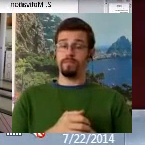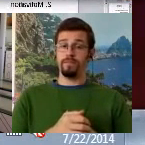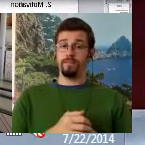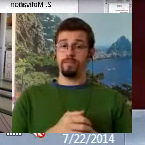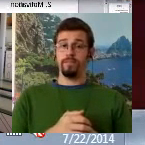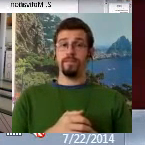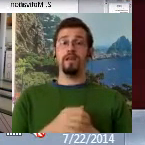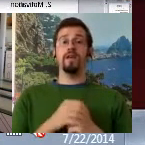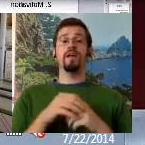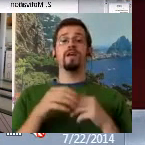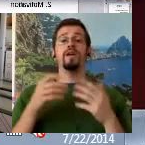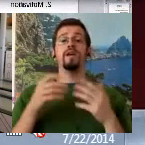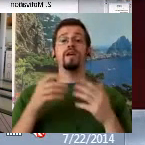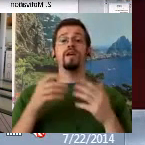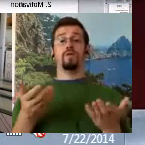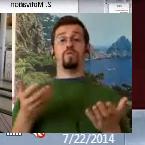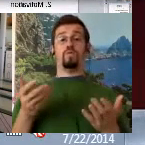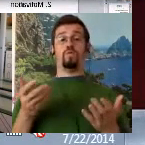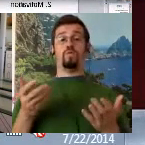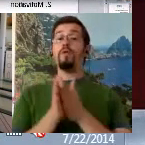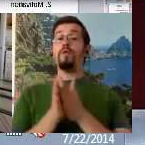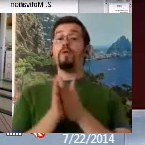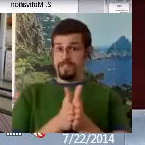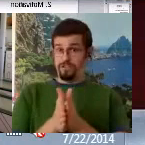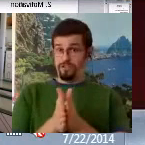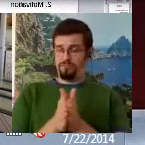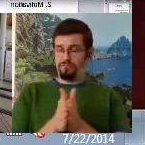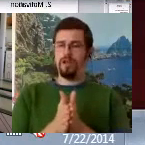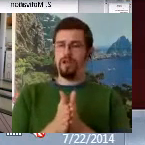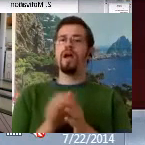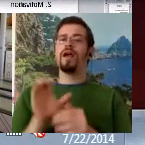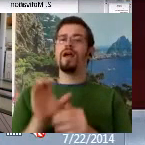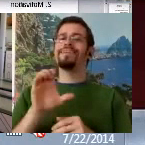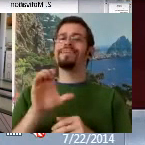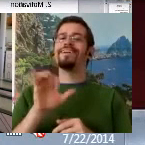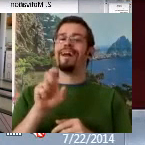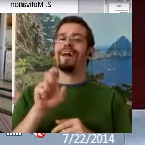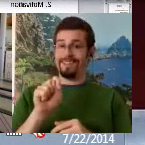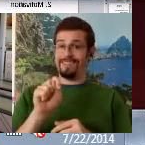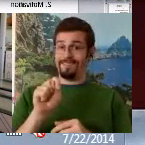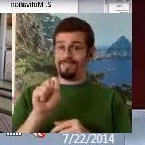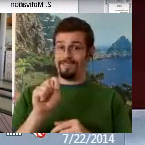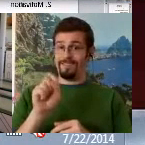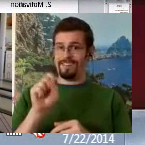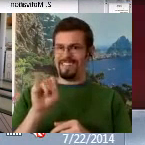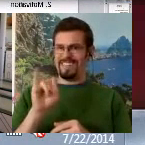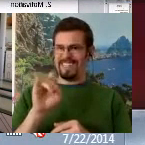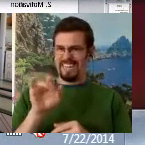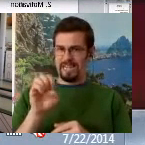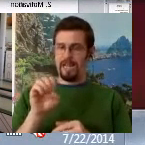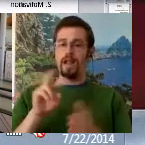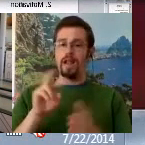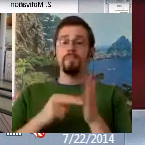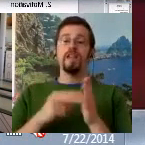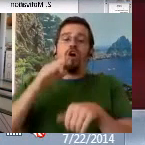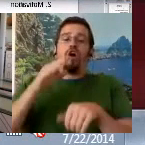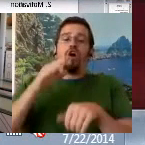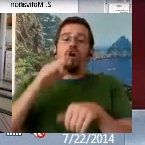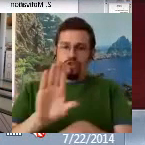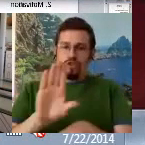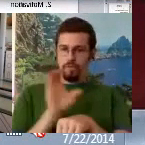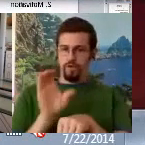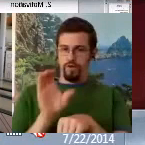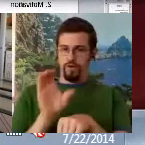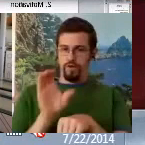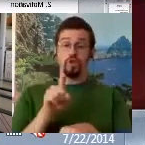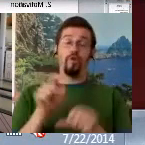It is the client side, so the idea is it's on your computer, so you download the font, you install that font on your computer,